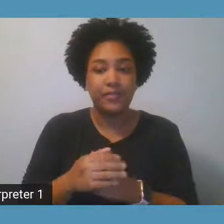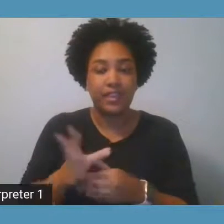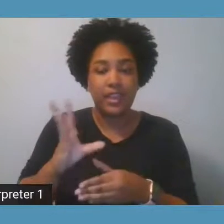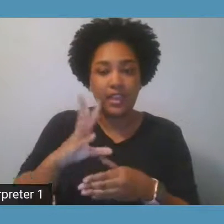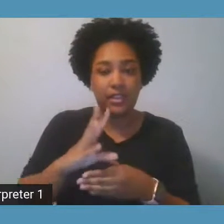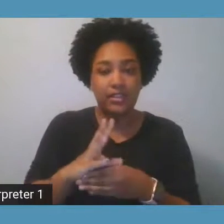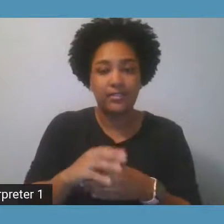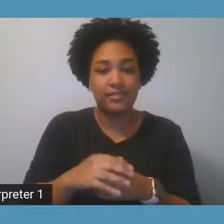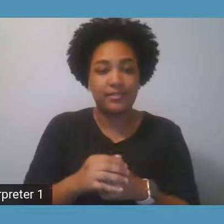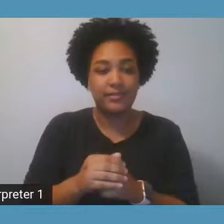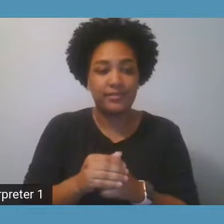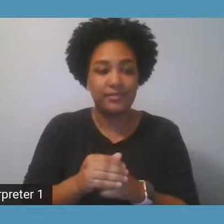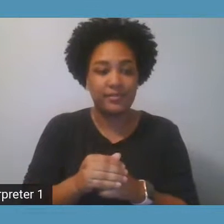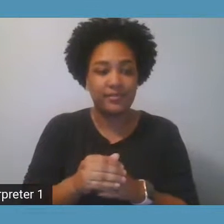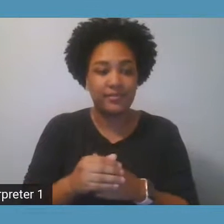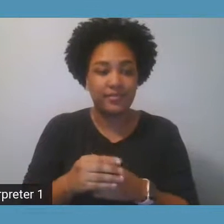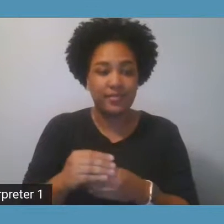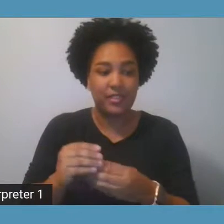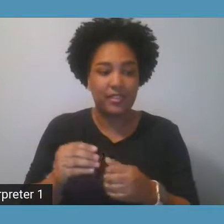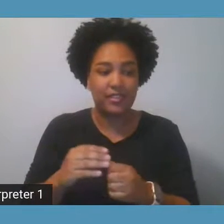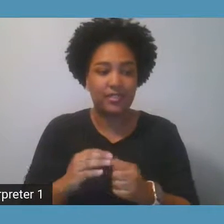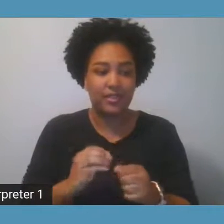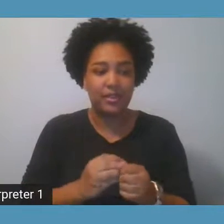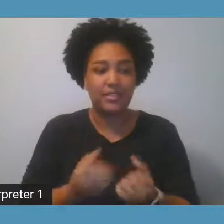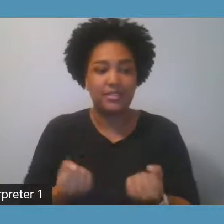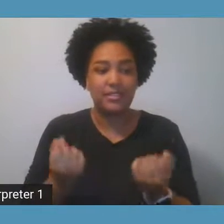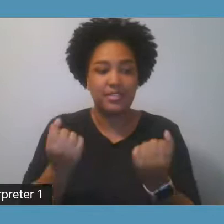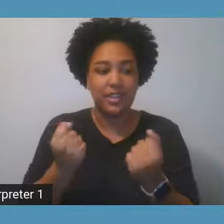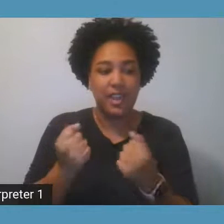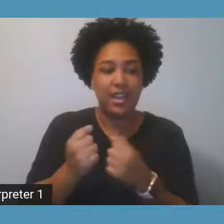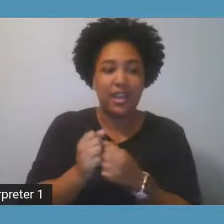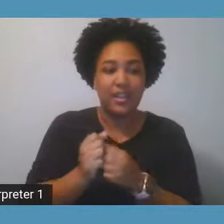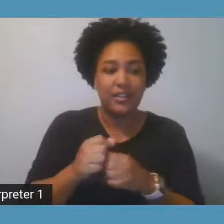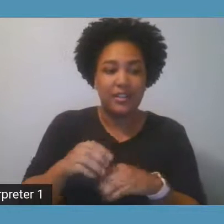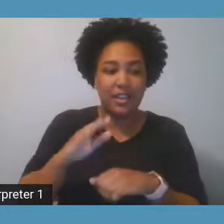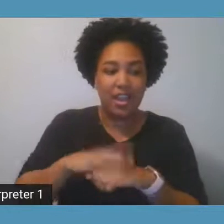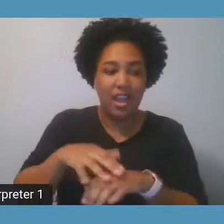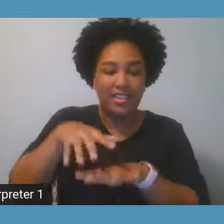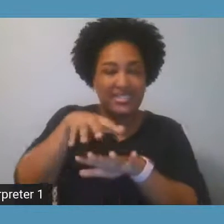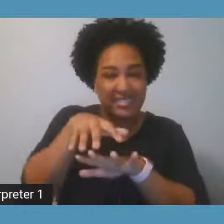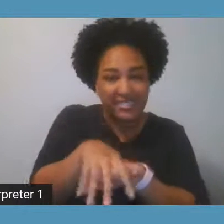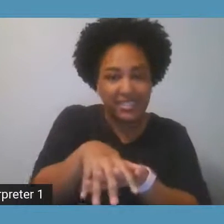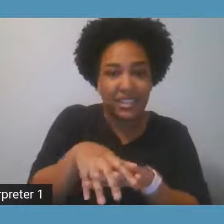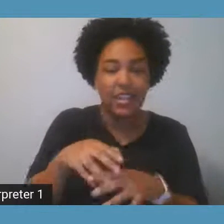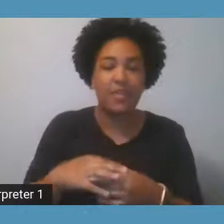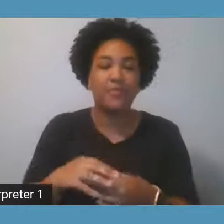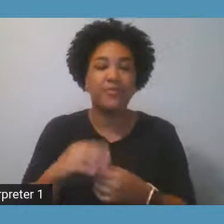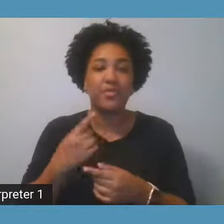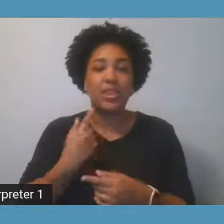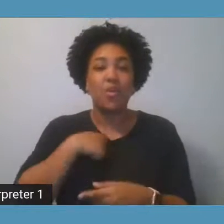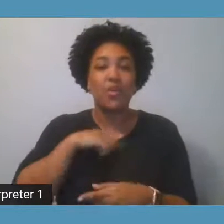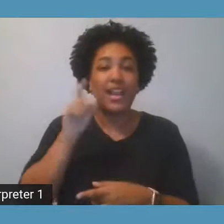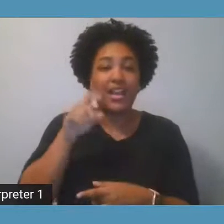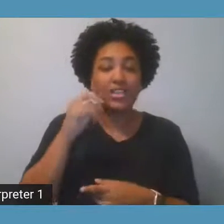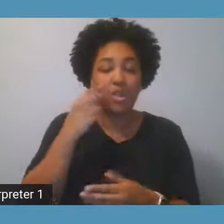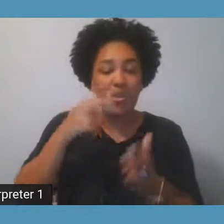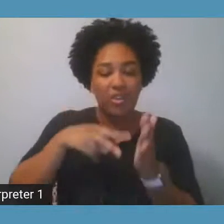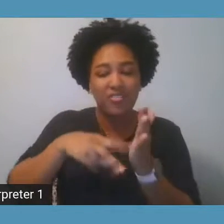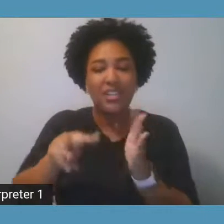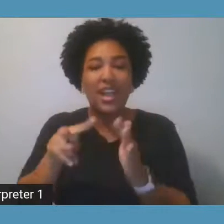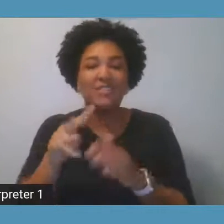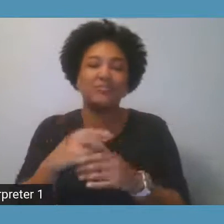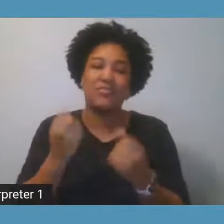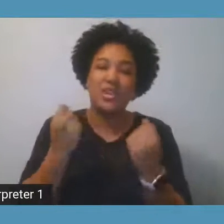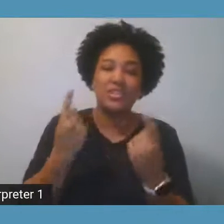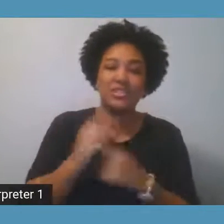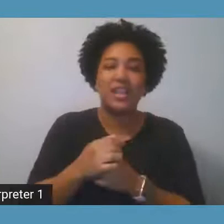throughout the United States and beyond. We ask you to reflect on where the places where you work and reside, and to respect the